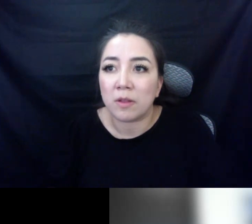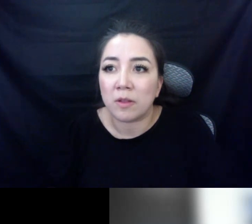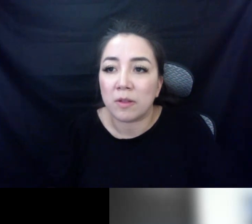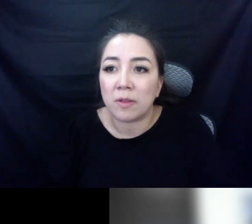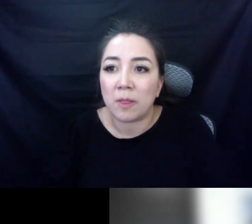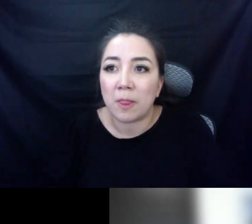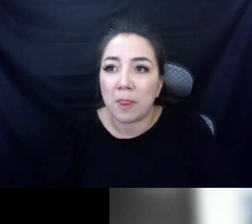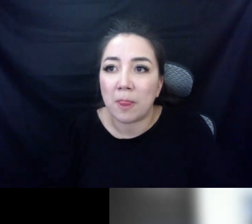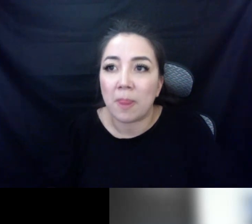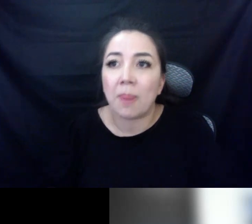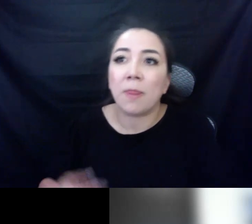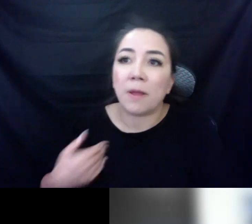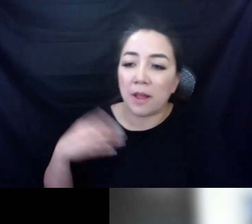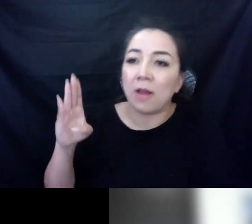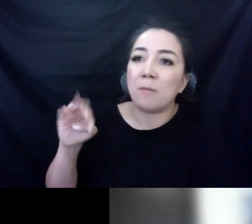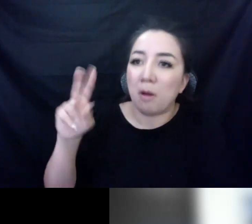do we have Barbara or?